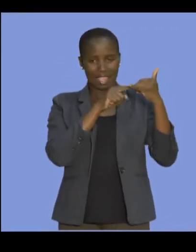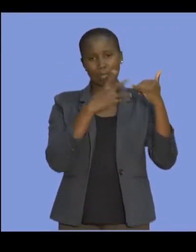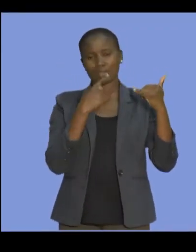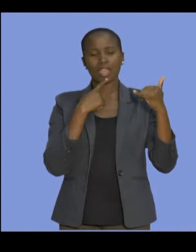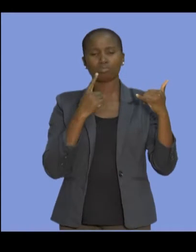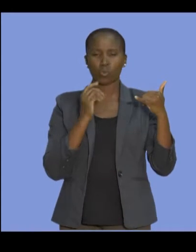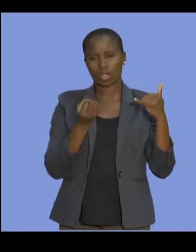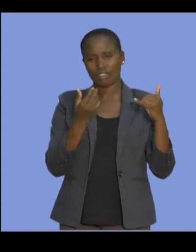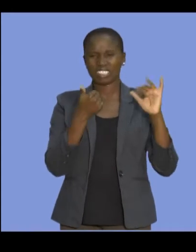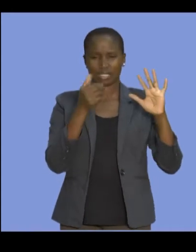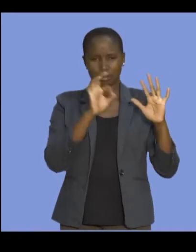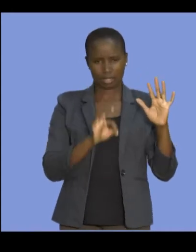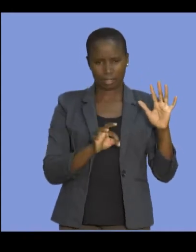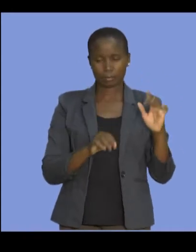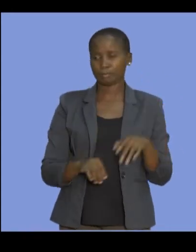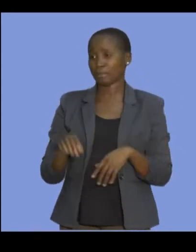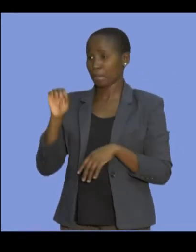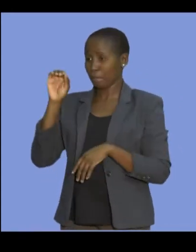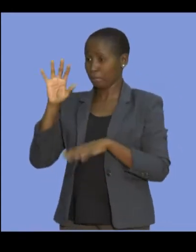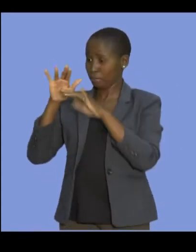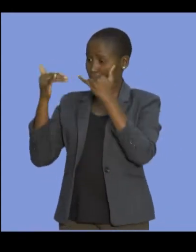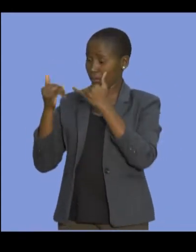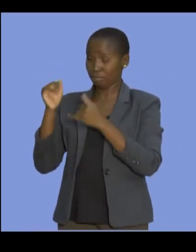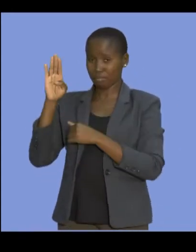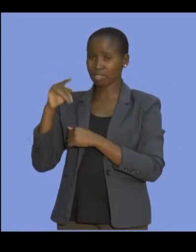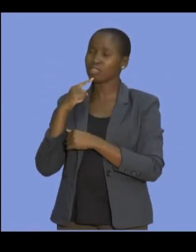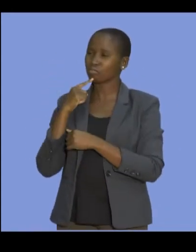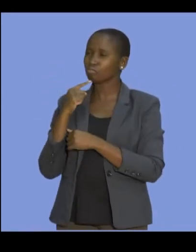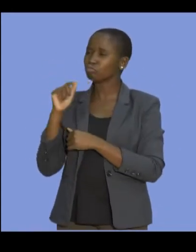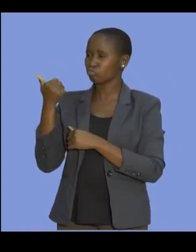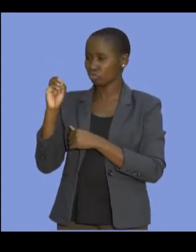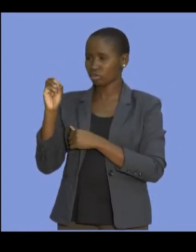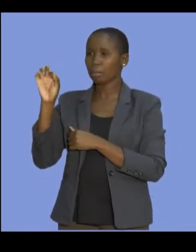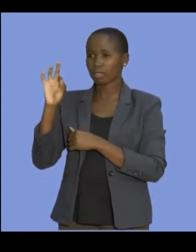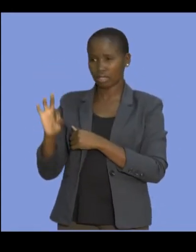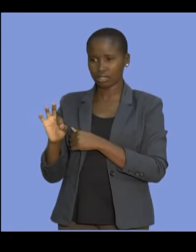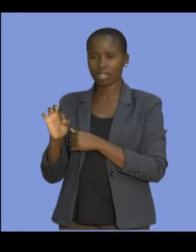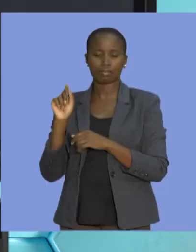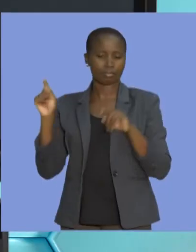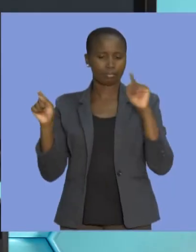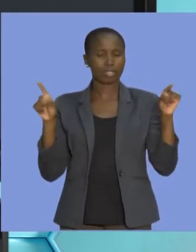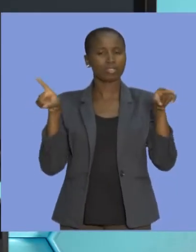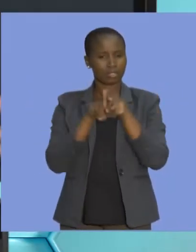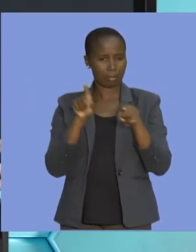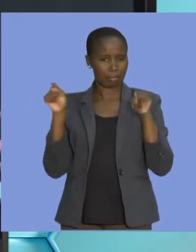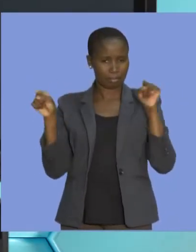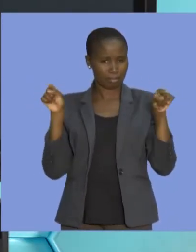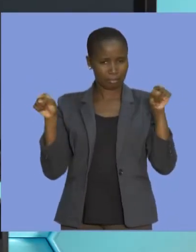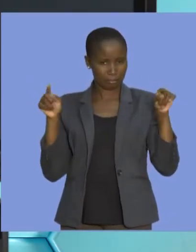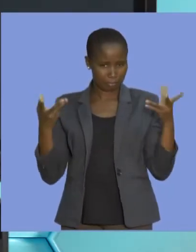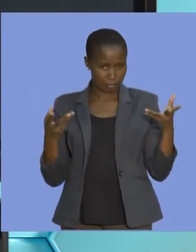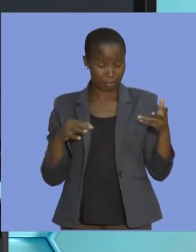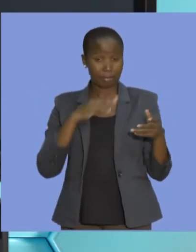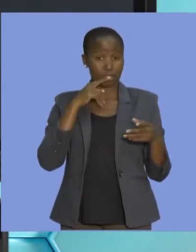6%, and company B still gives you 60%. Are you going to take the